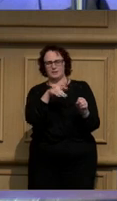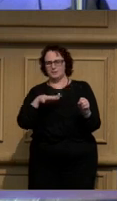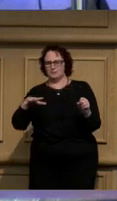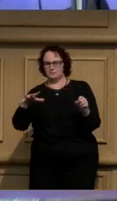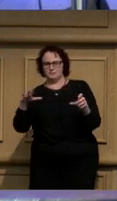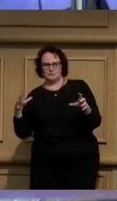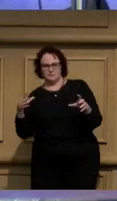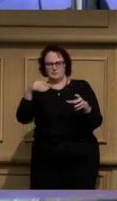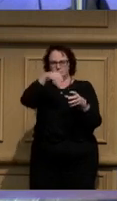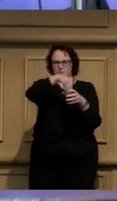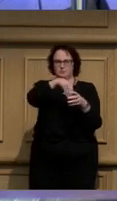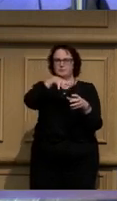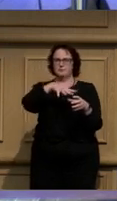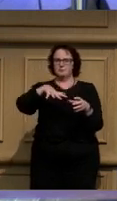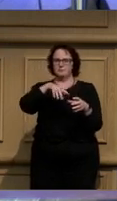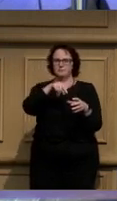kind